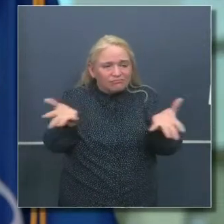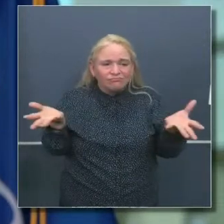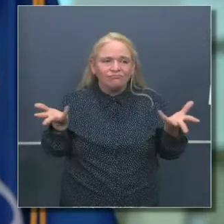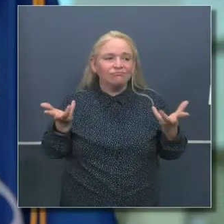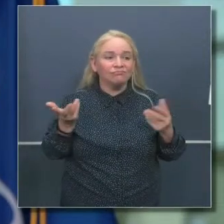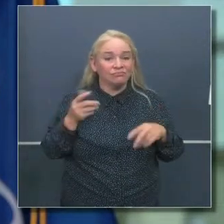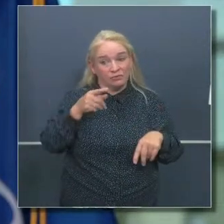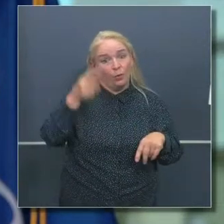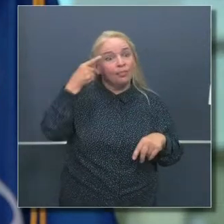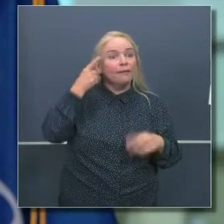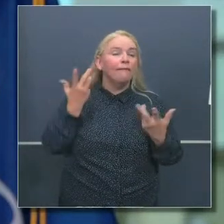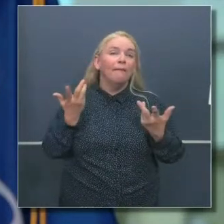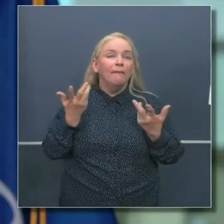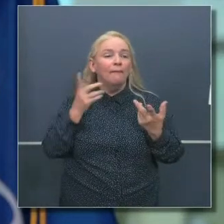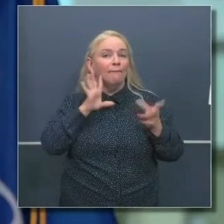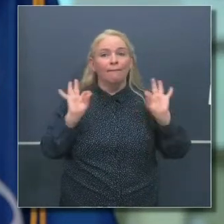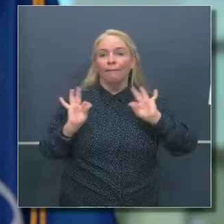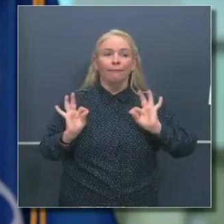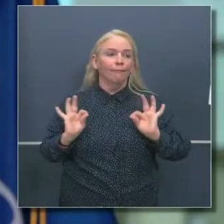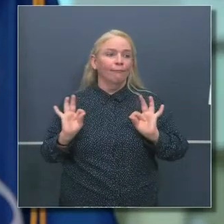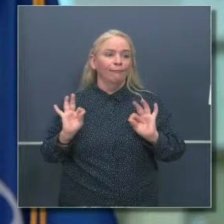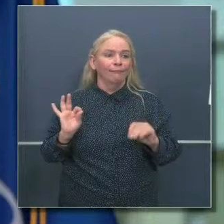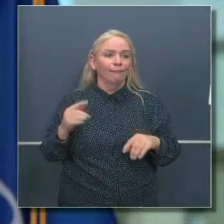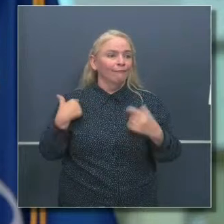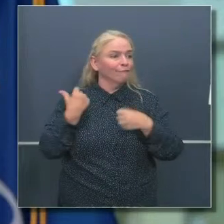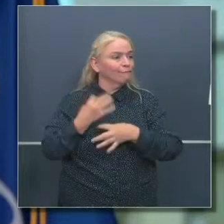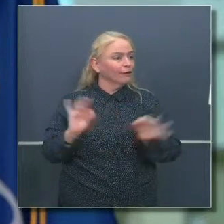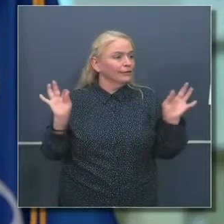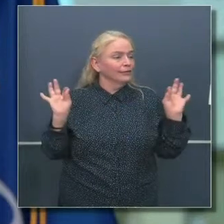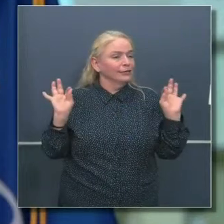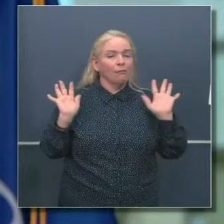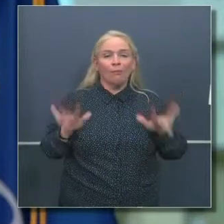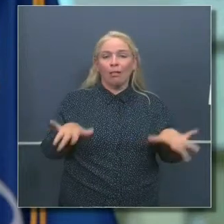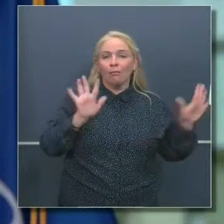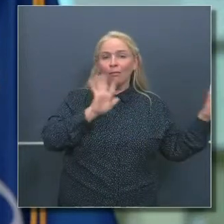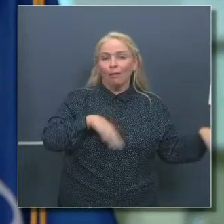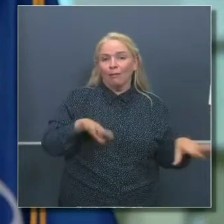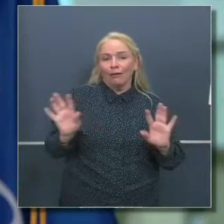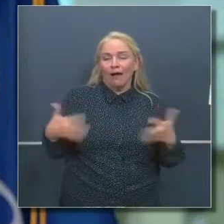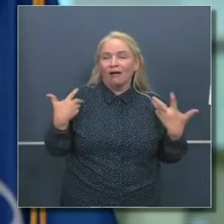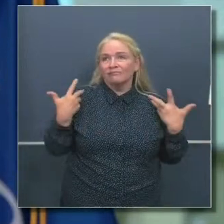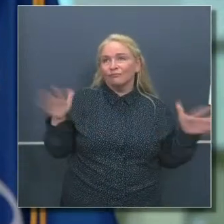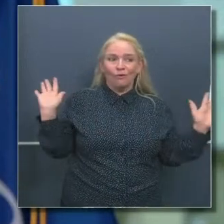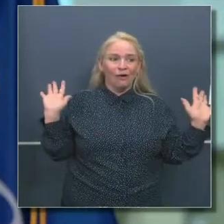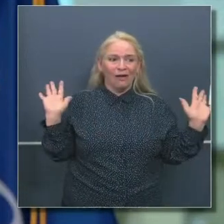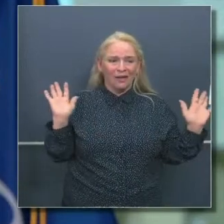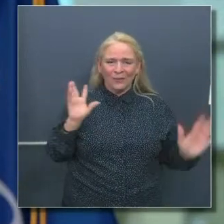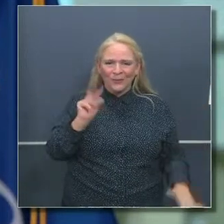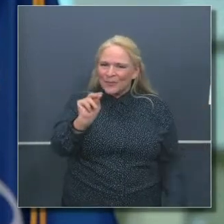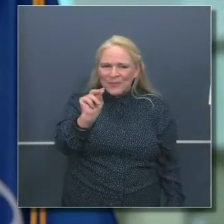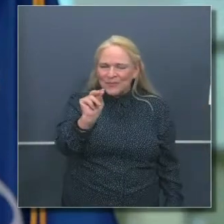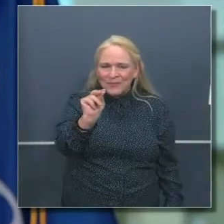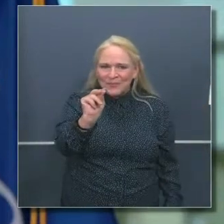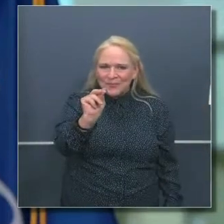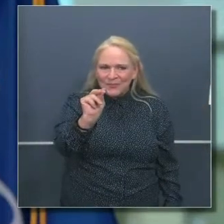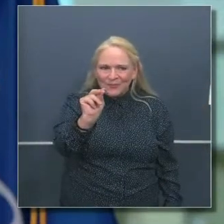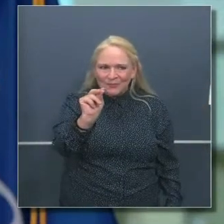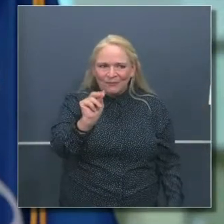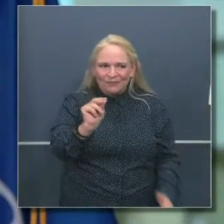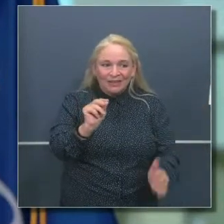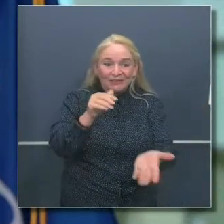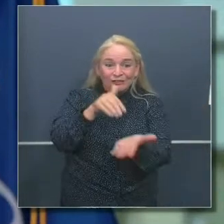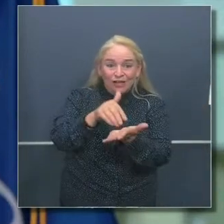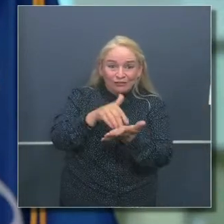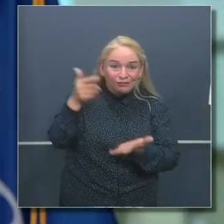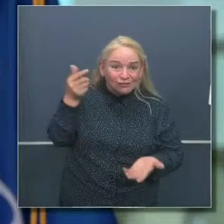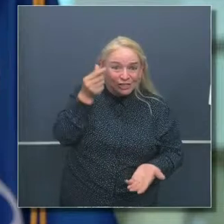think for a second we're out of the woods. As Dr. Galley reminds me, we're on the second or third inning of this